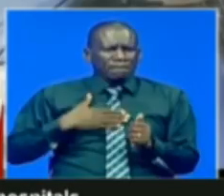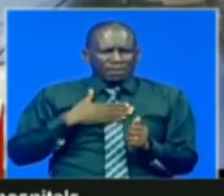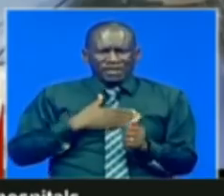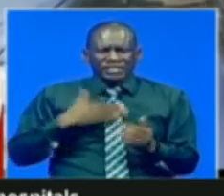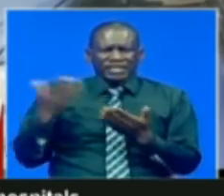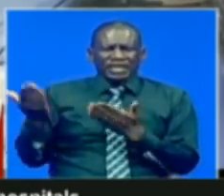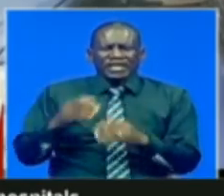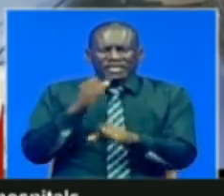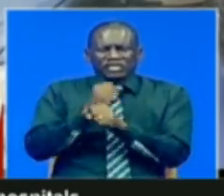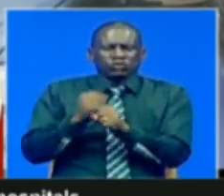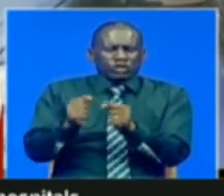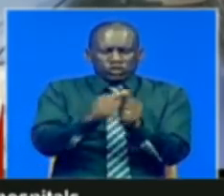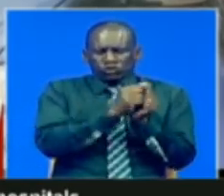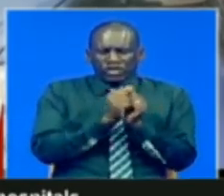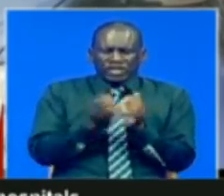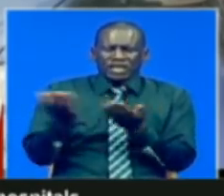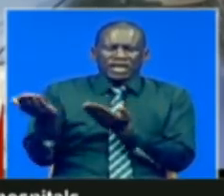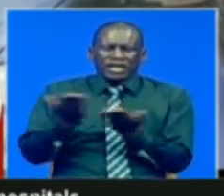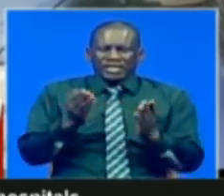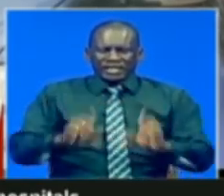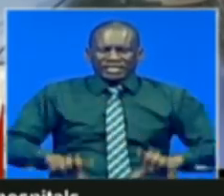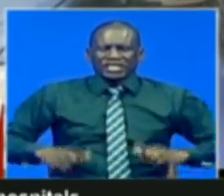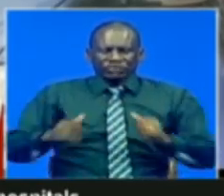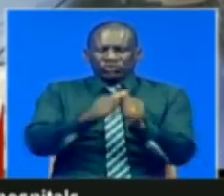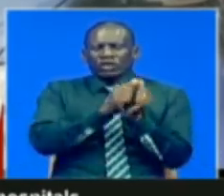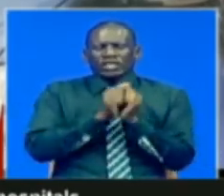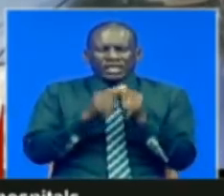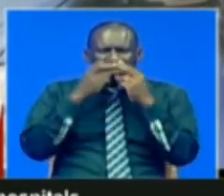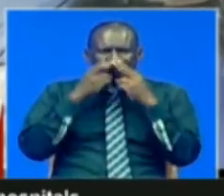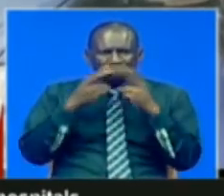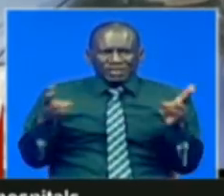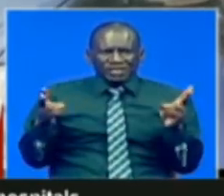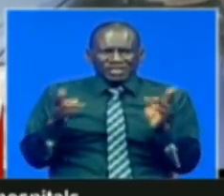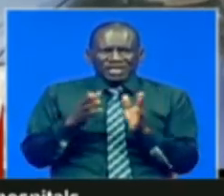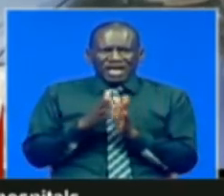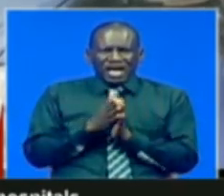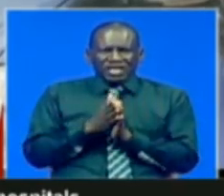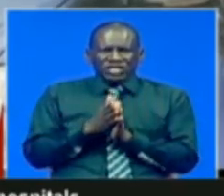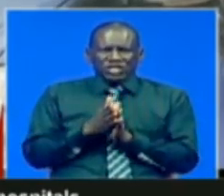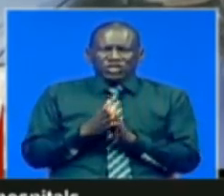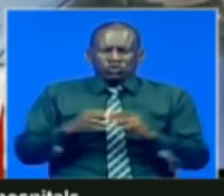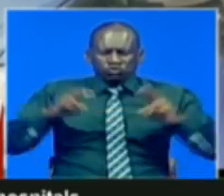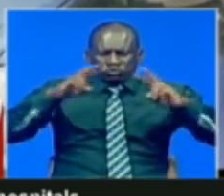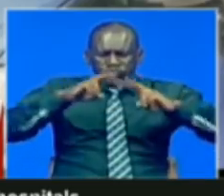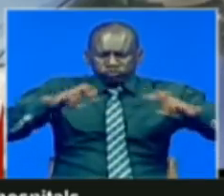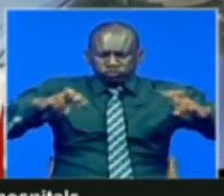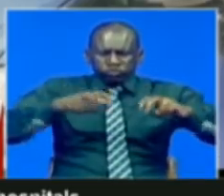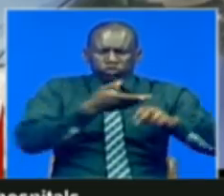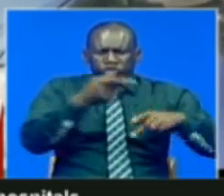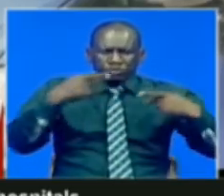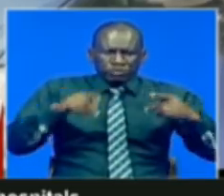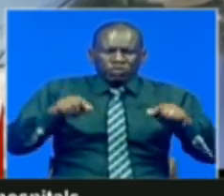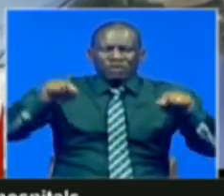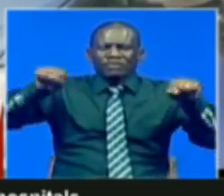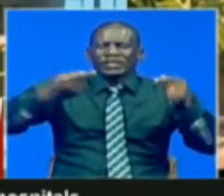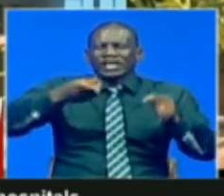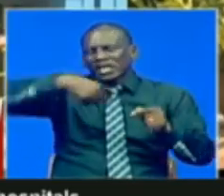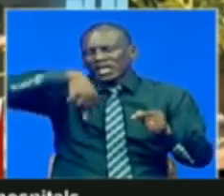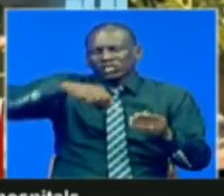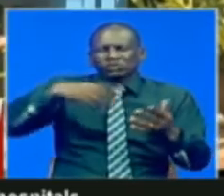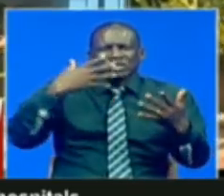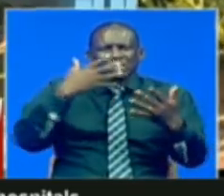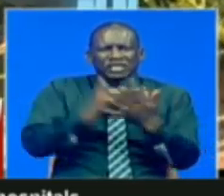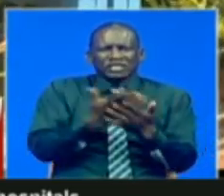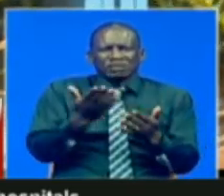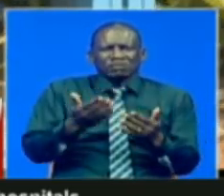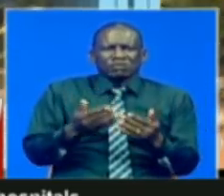tushikane pamoja na tukai pamoja kwa amani, na tuwafate wale watu ambao wametufanyia hiyo mambo. And